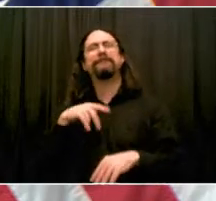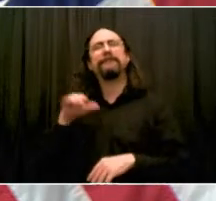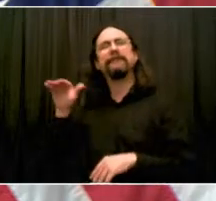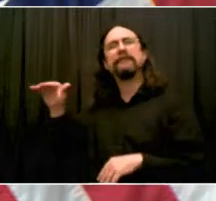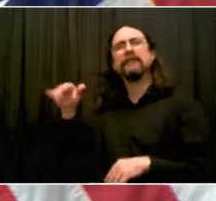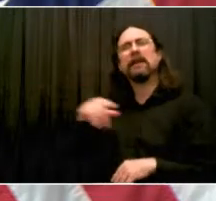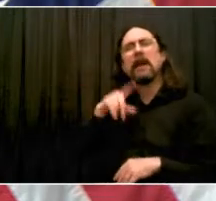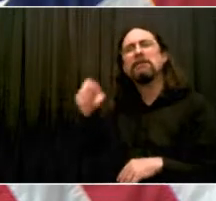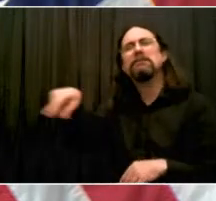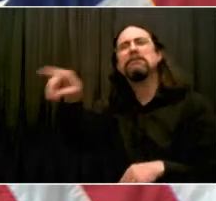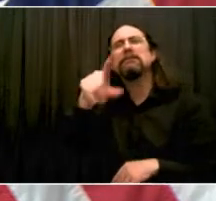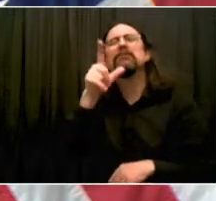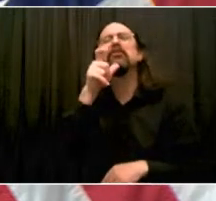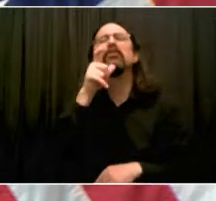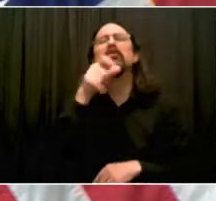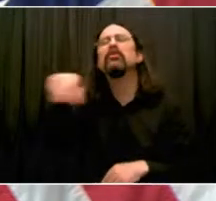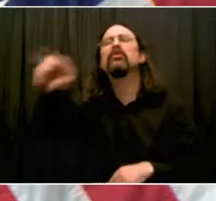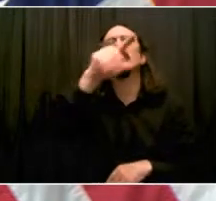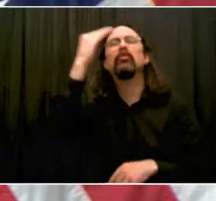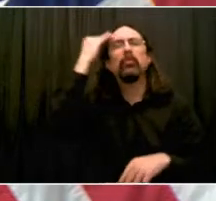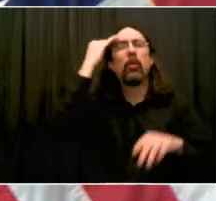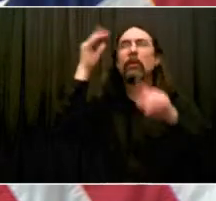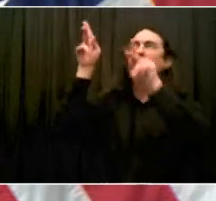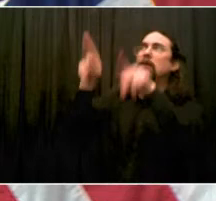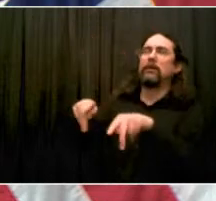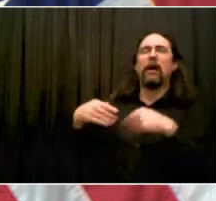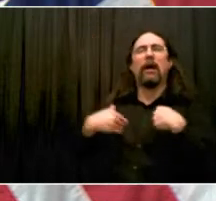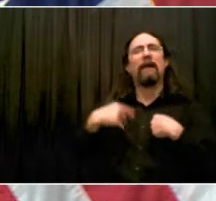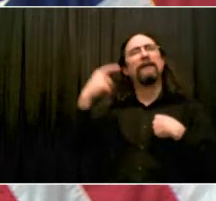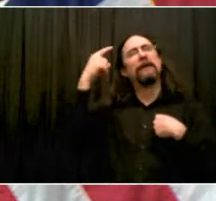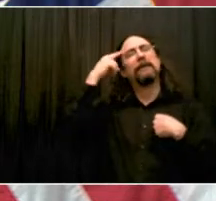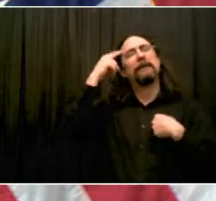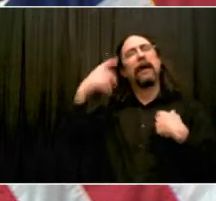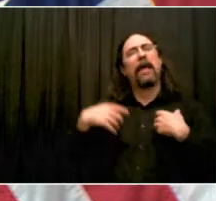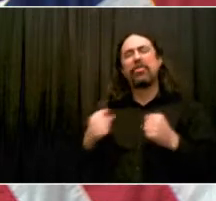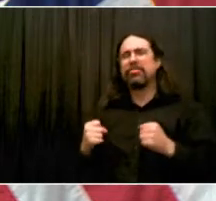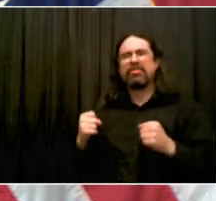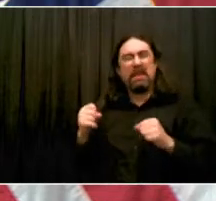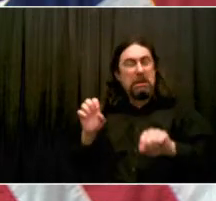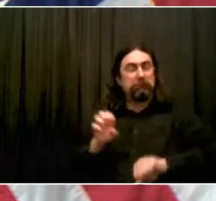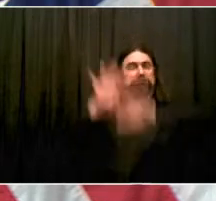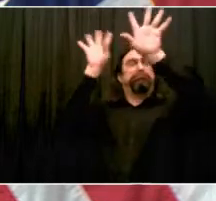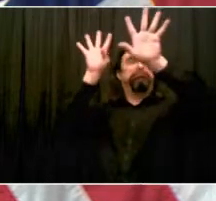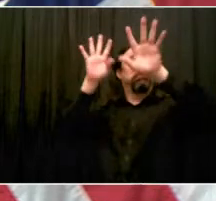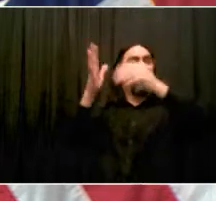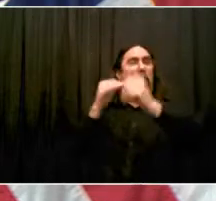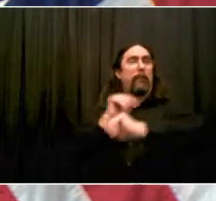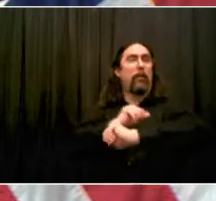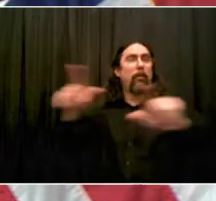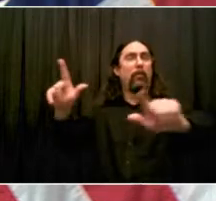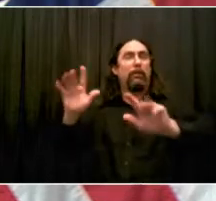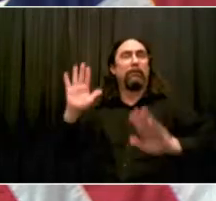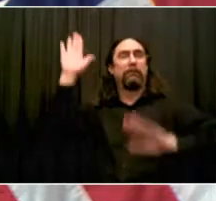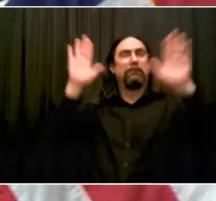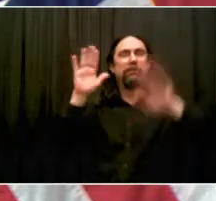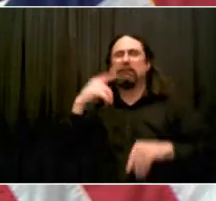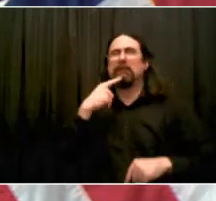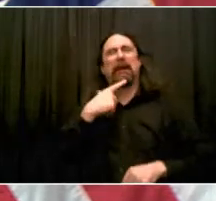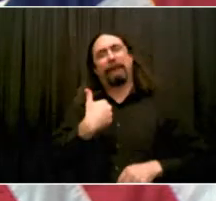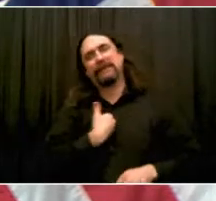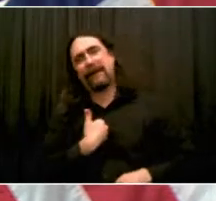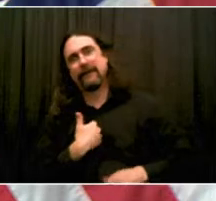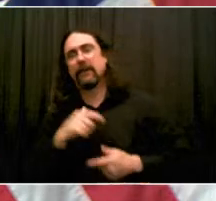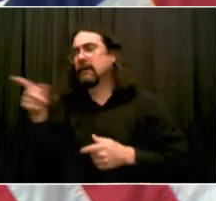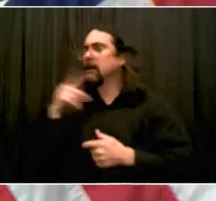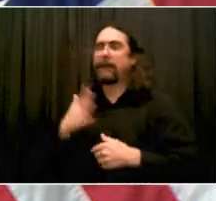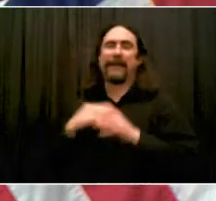every time, almost every hand would go up. I would joke and say, if your hand is not up, then you probably don't